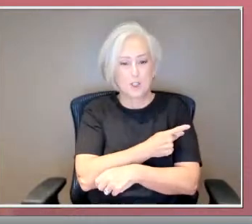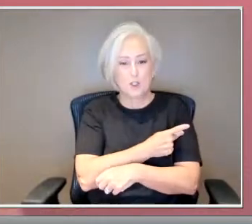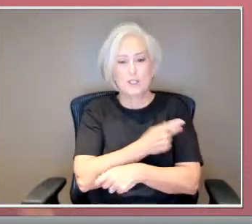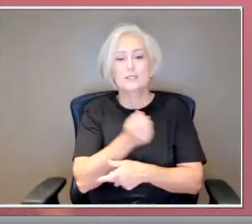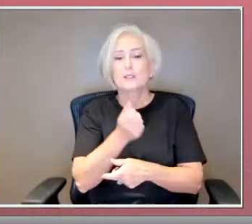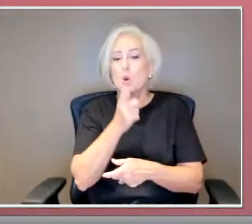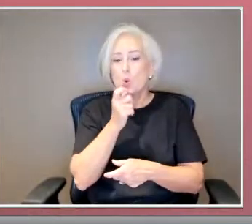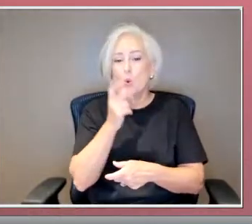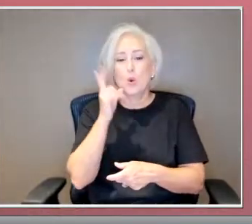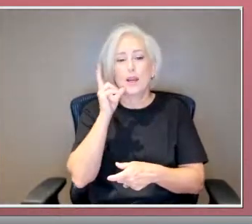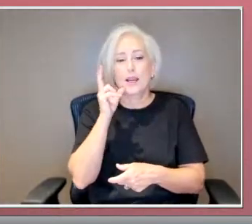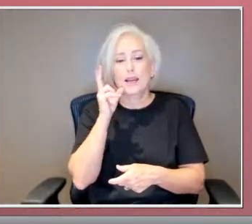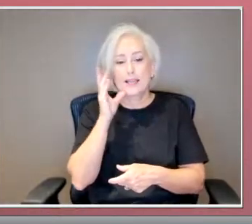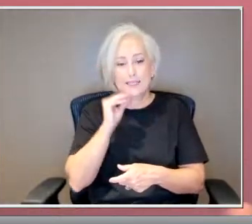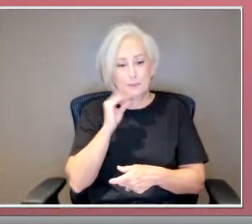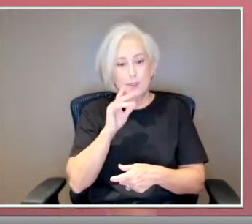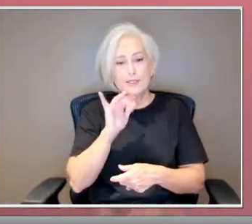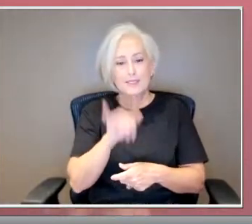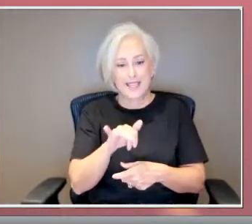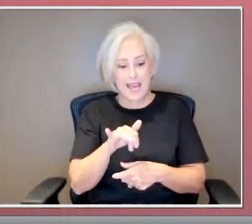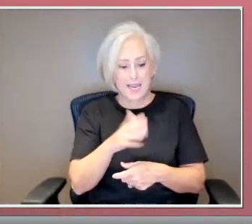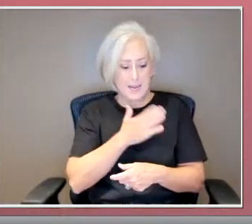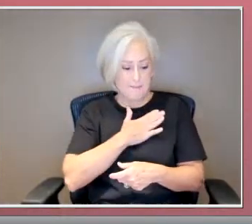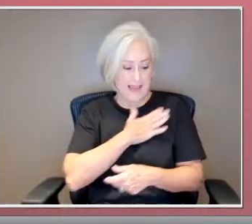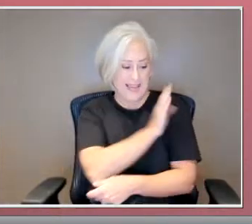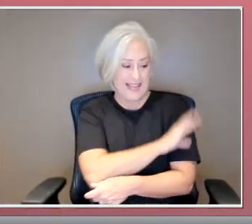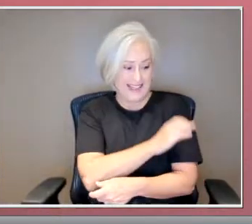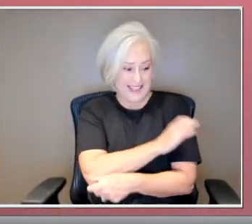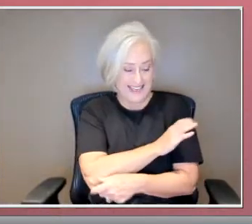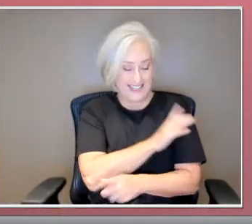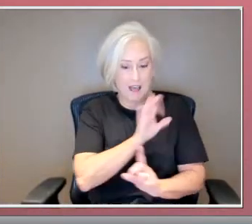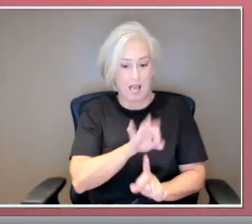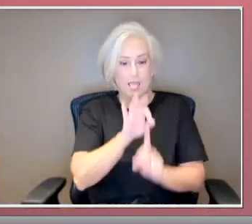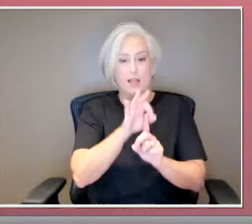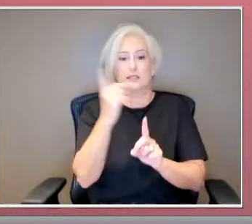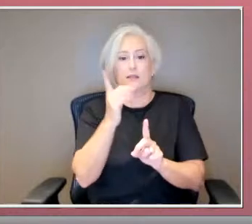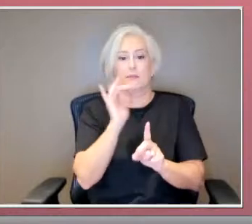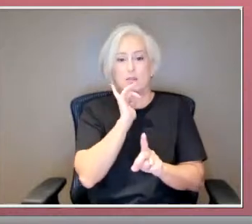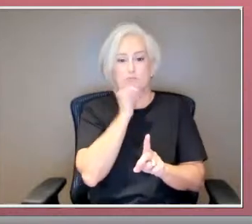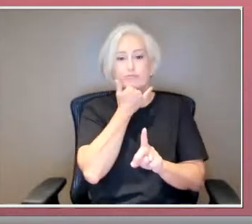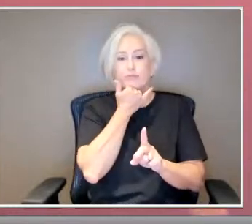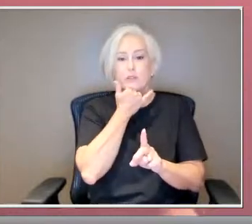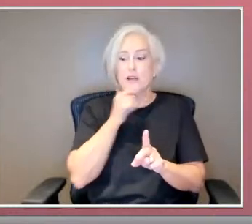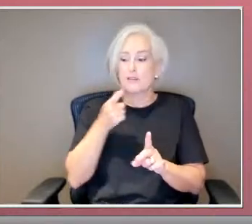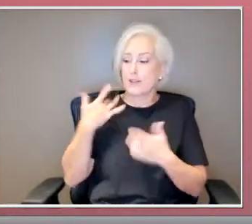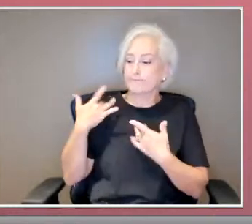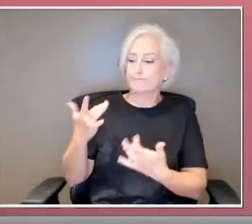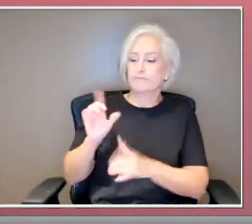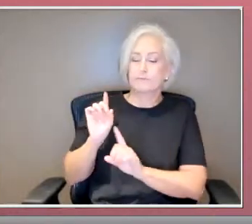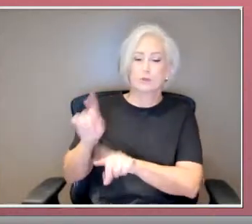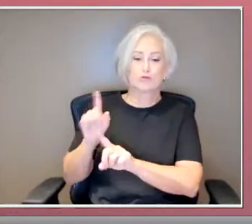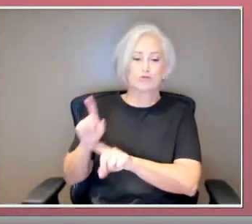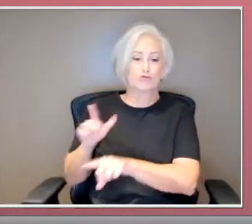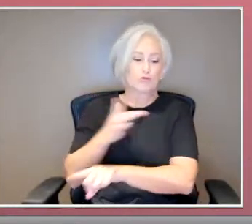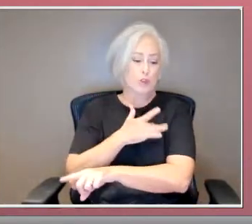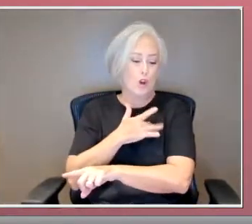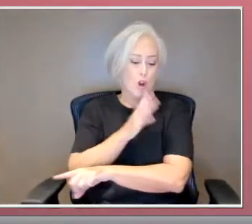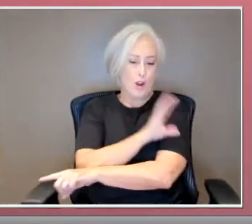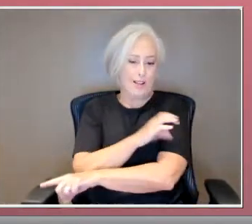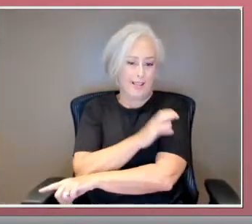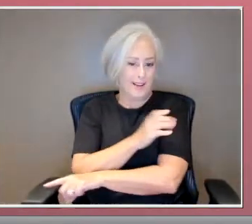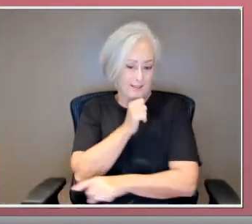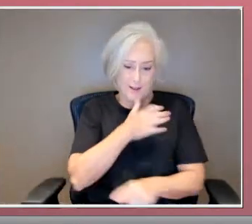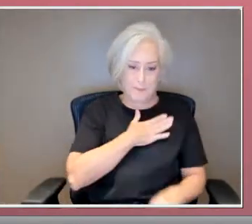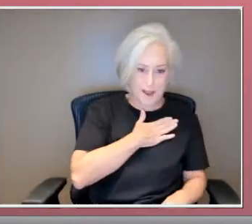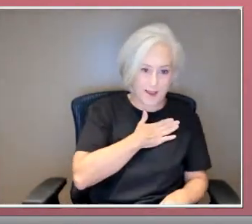the heart failure clinic, so we don't get to see them unless there's something going wrong typically. So this is, you see the odd patient in the hallway or the thing like that, but